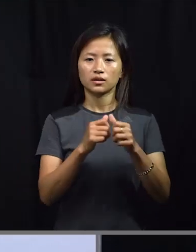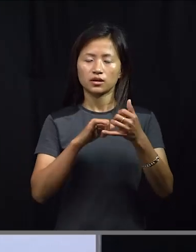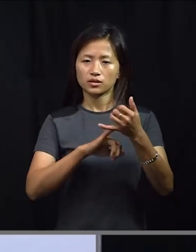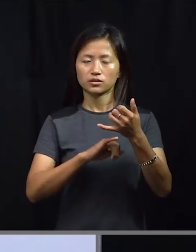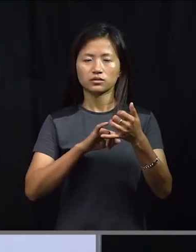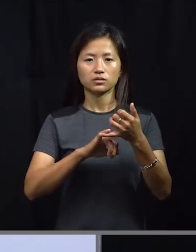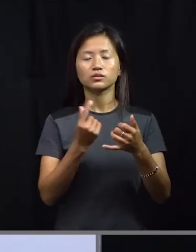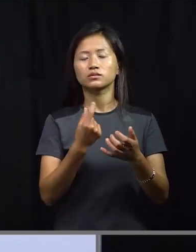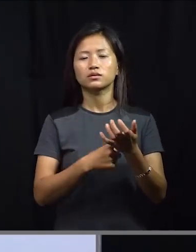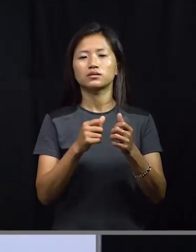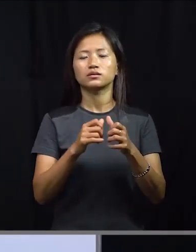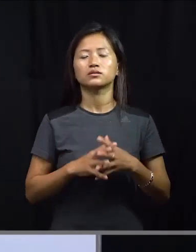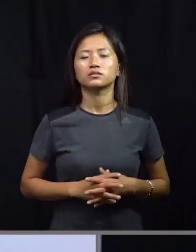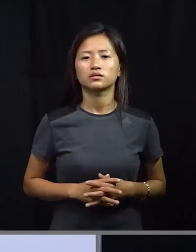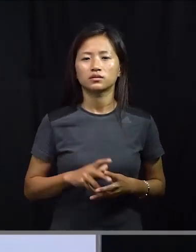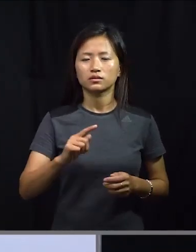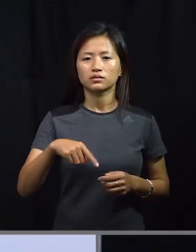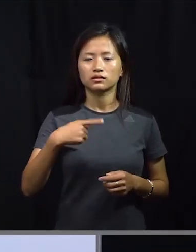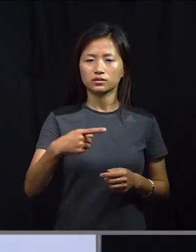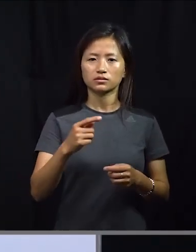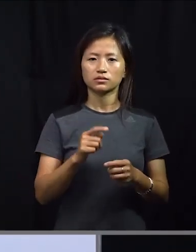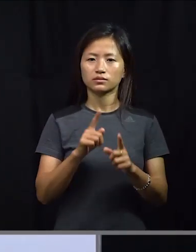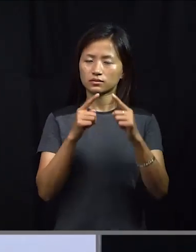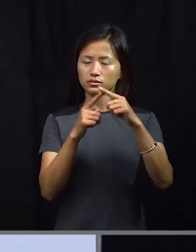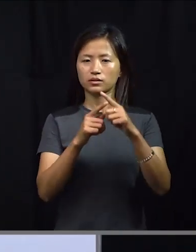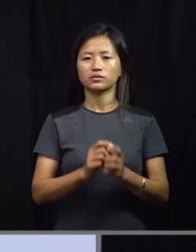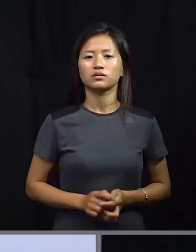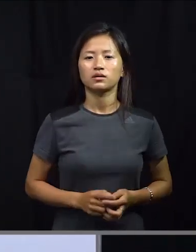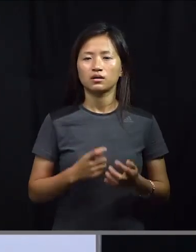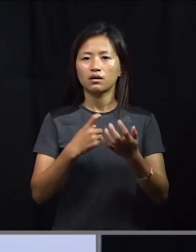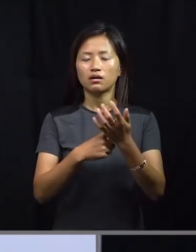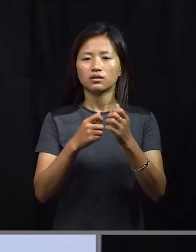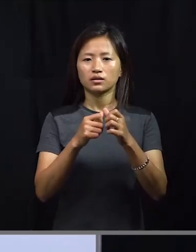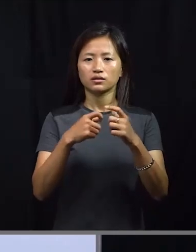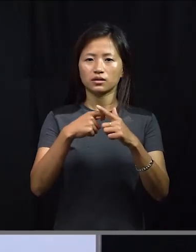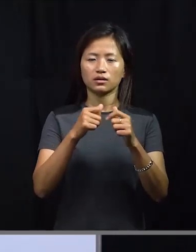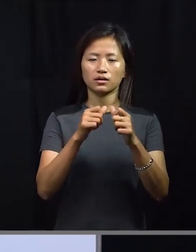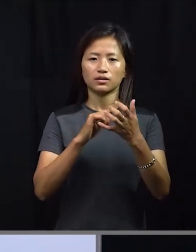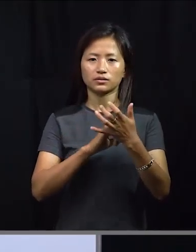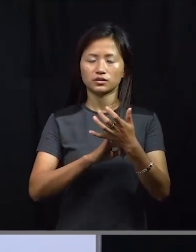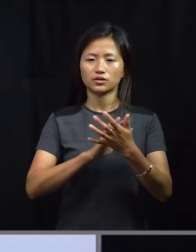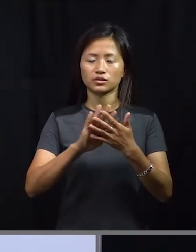A-S-U-R-A. The next type of marriage is called as Rakshasa,